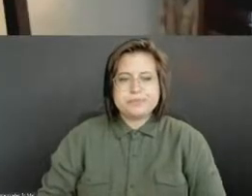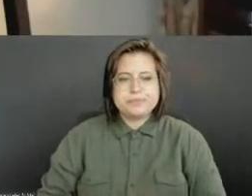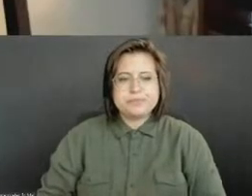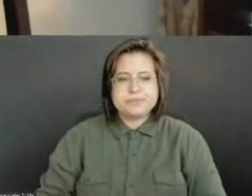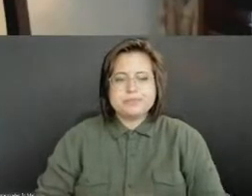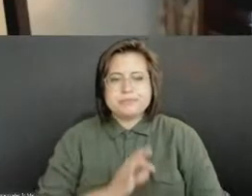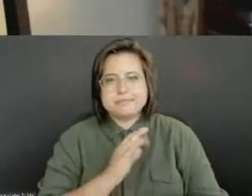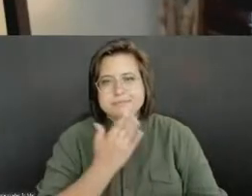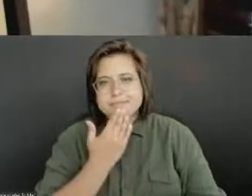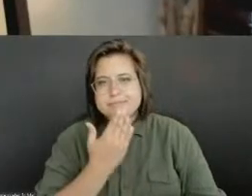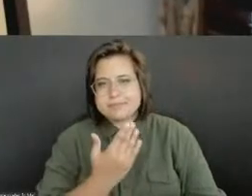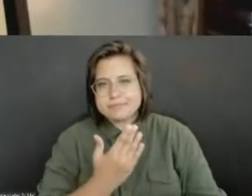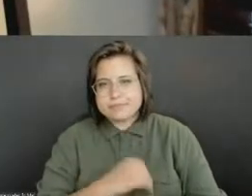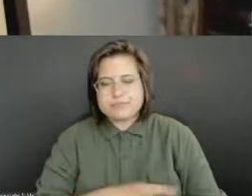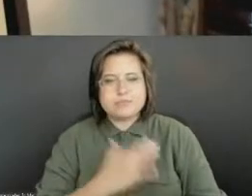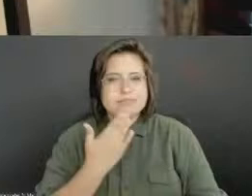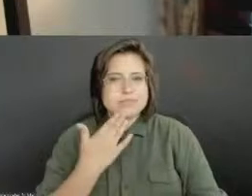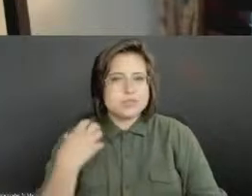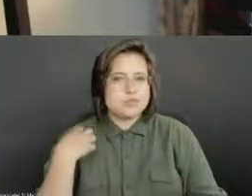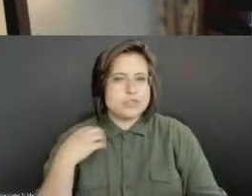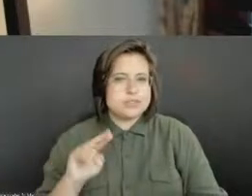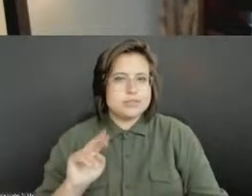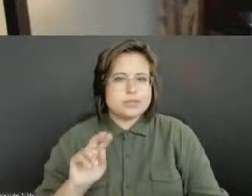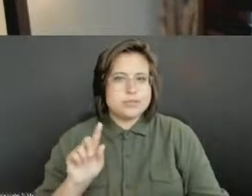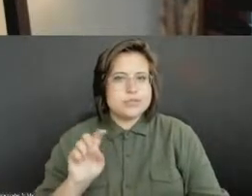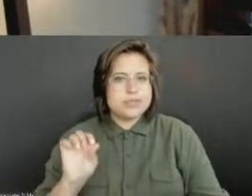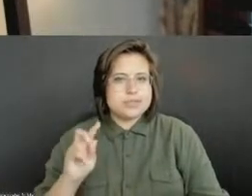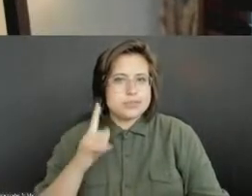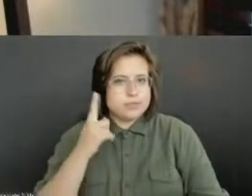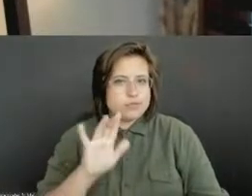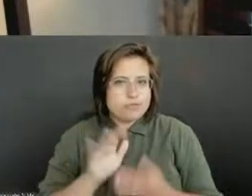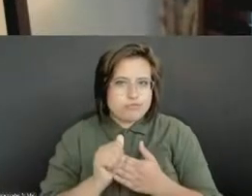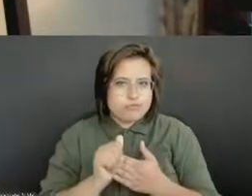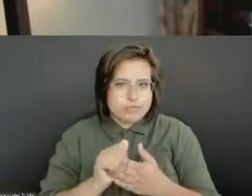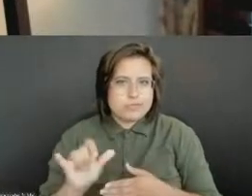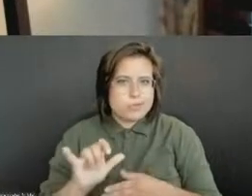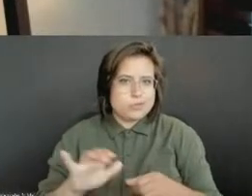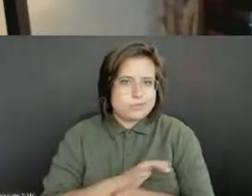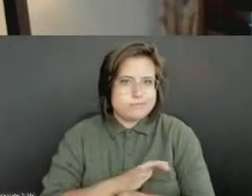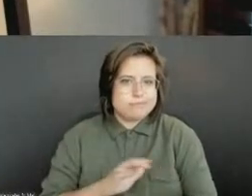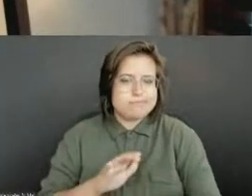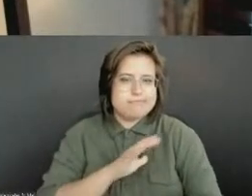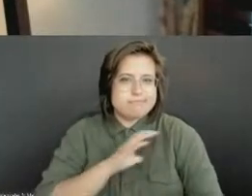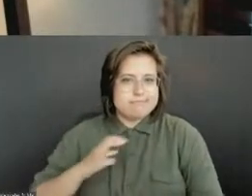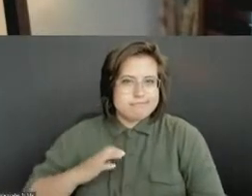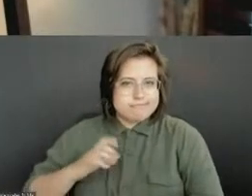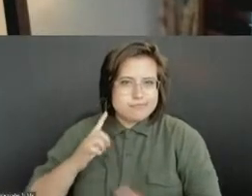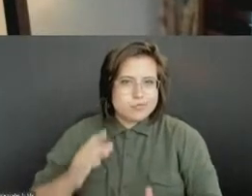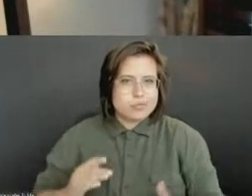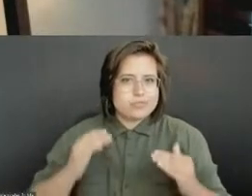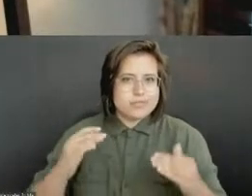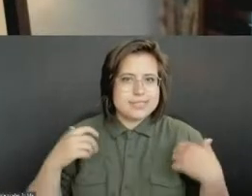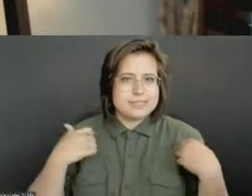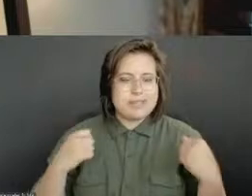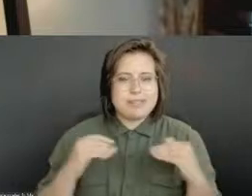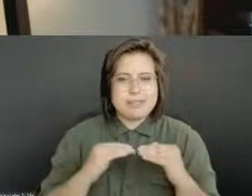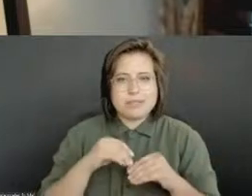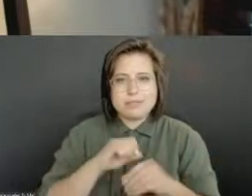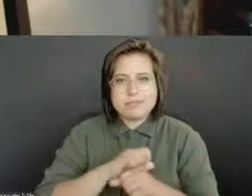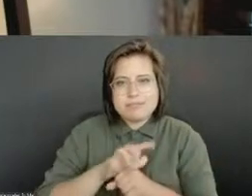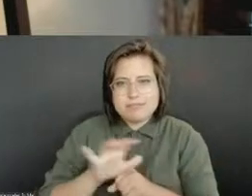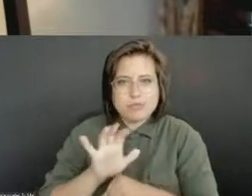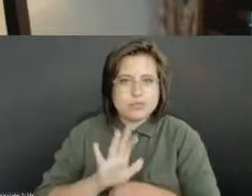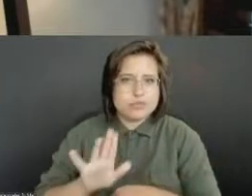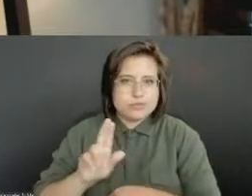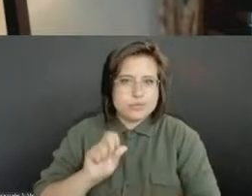Thank you. Thank you to Chair Dr. Nunez-Smith for your leadership, as well as to the entire committee for advancing health equity in the pandemic, as well as in our nation.